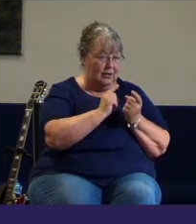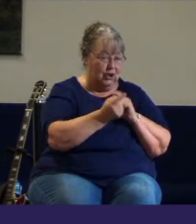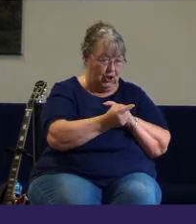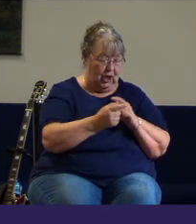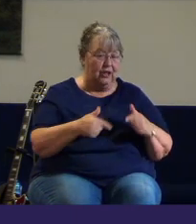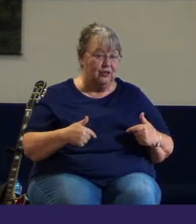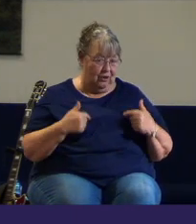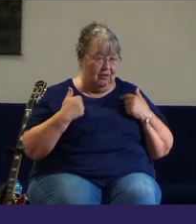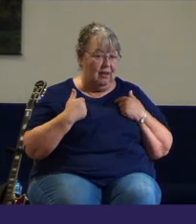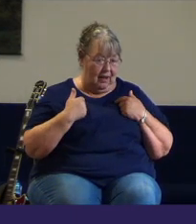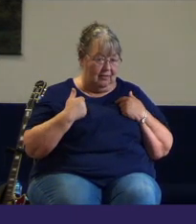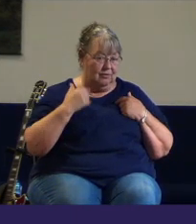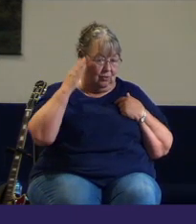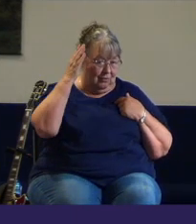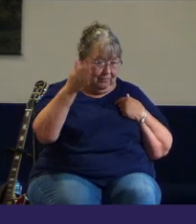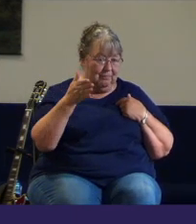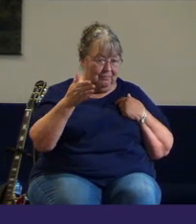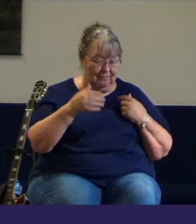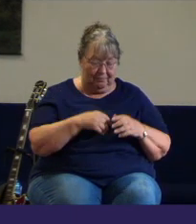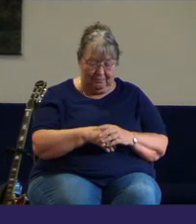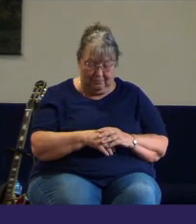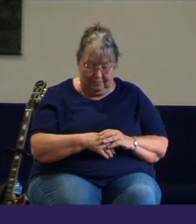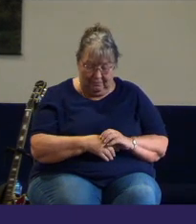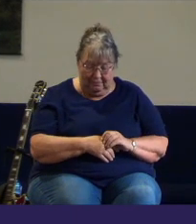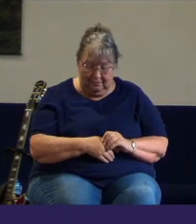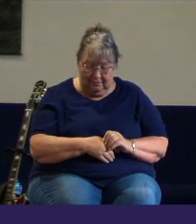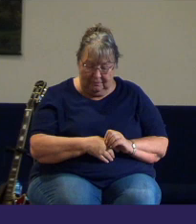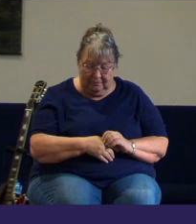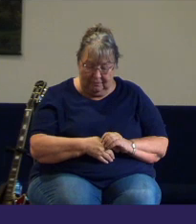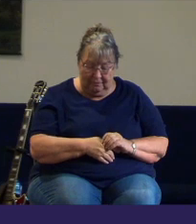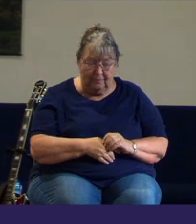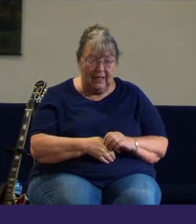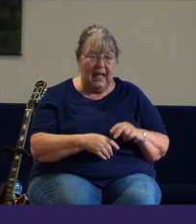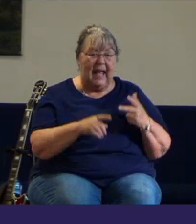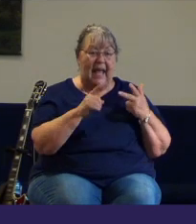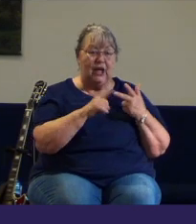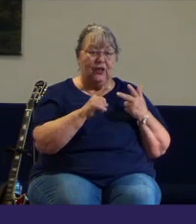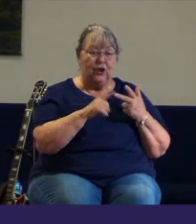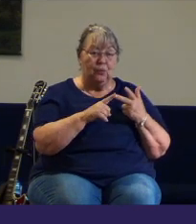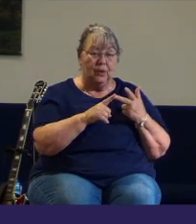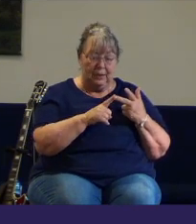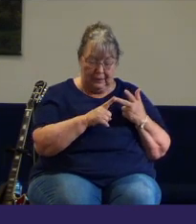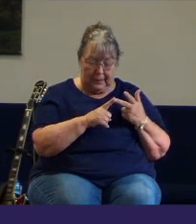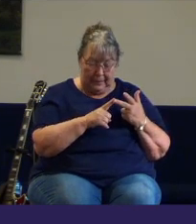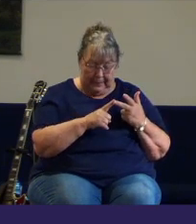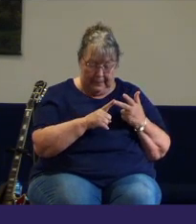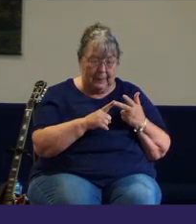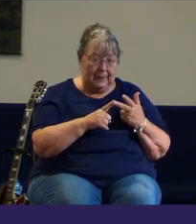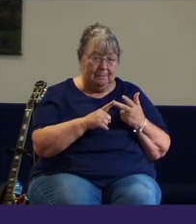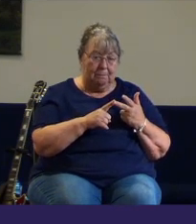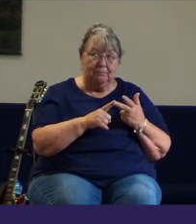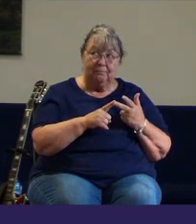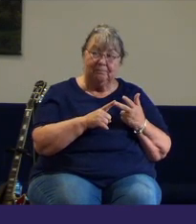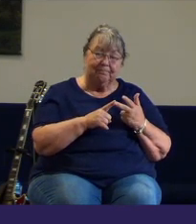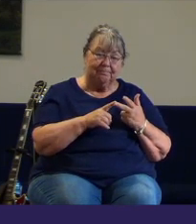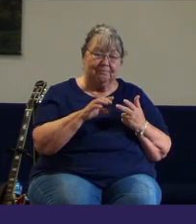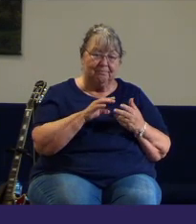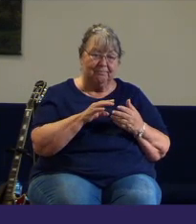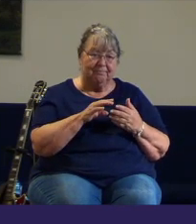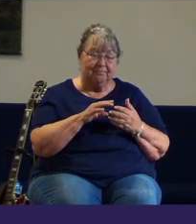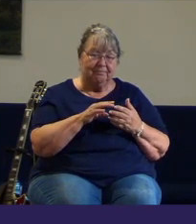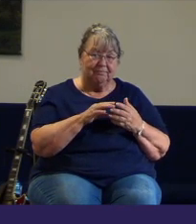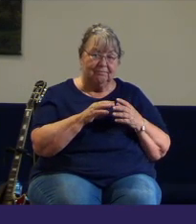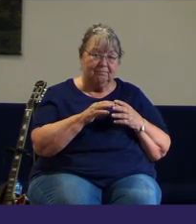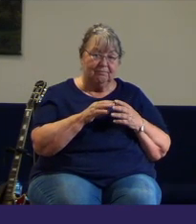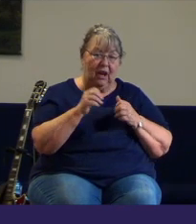his word. He never comes against his word. And lastly, be about Jesus. Follow